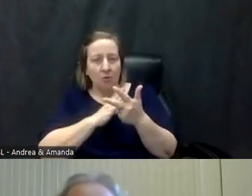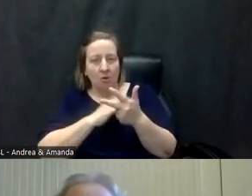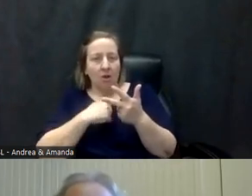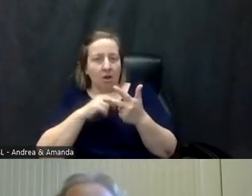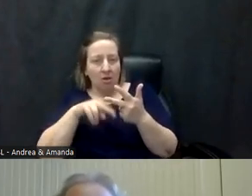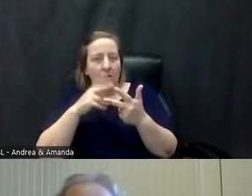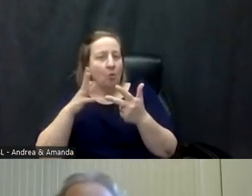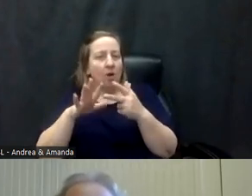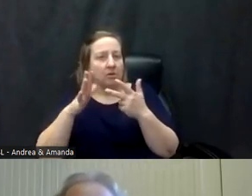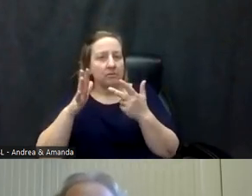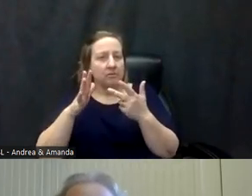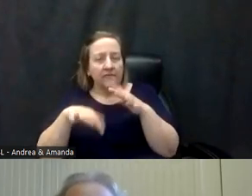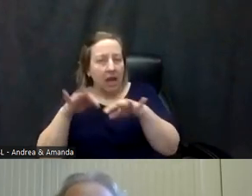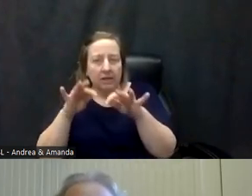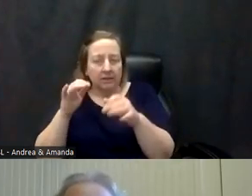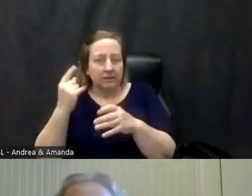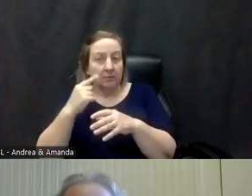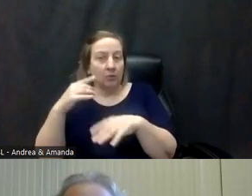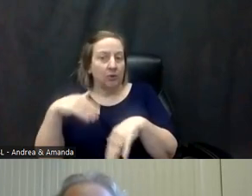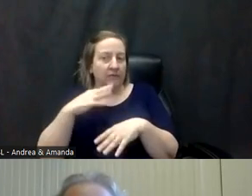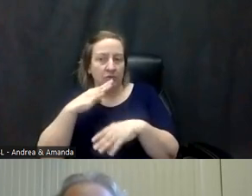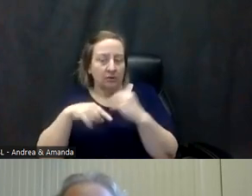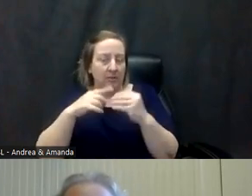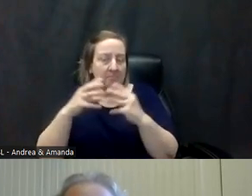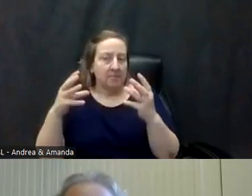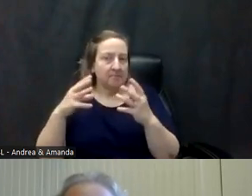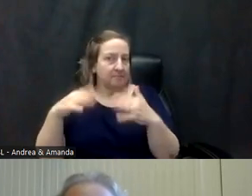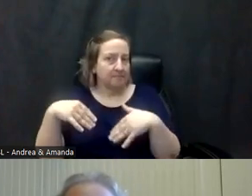findings. And this is something we haven't really talked about yet on the commission.